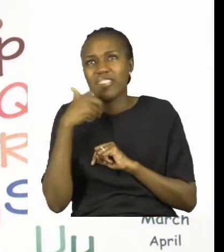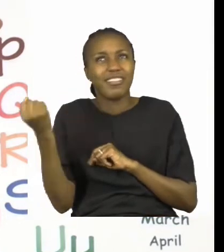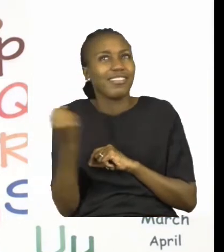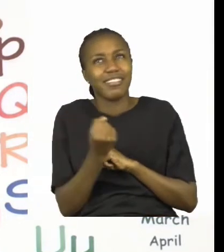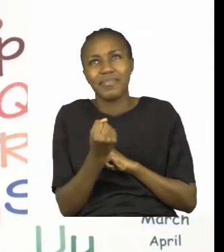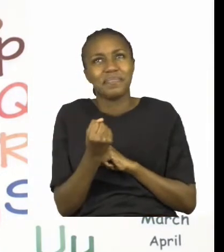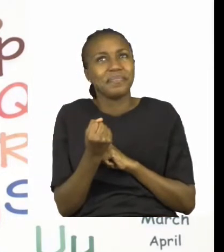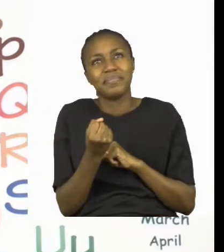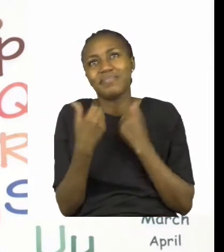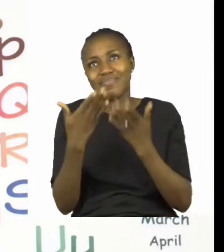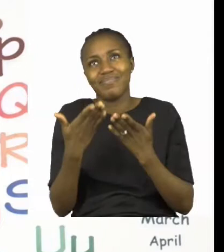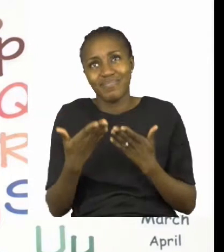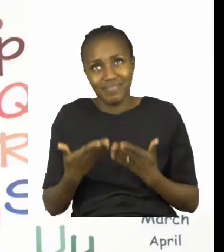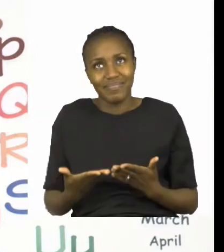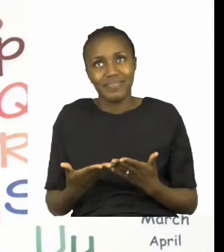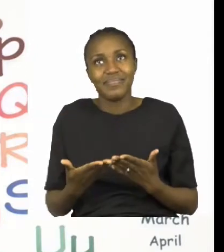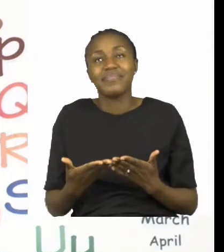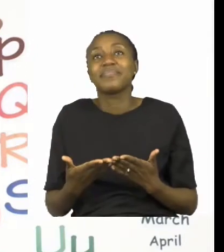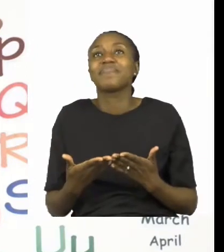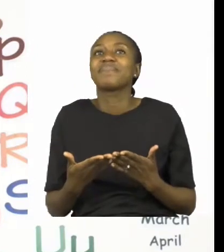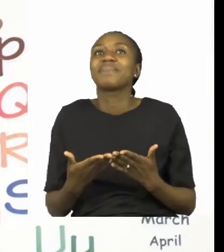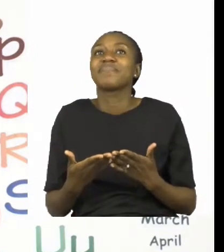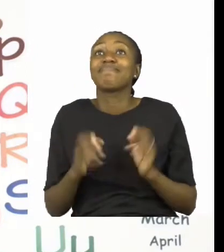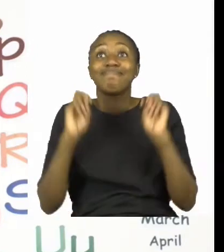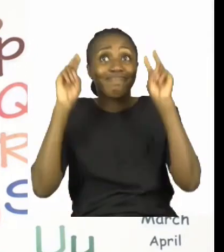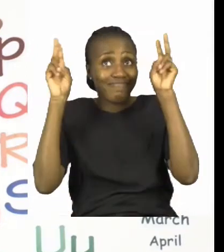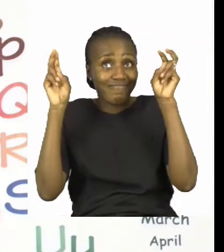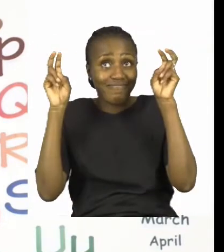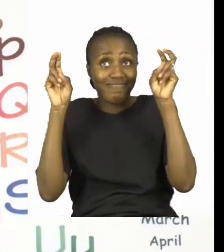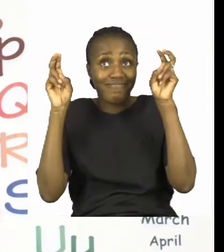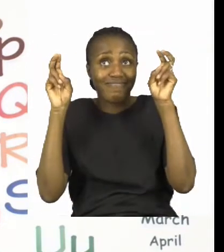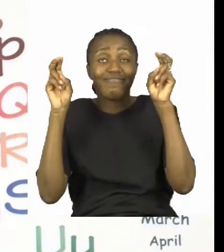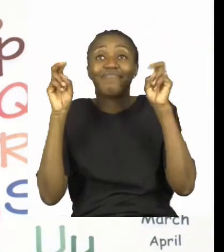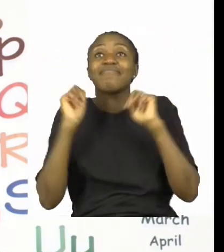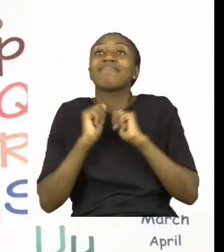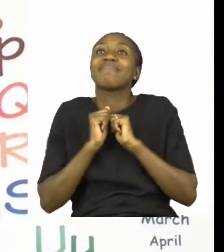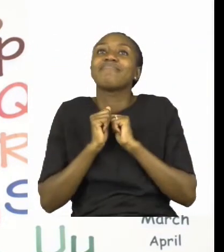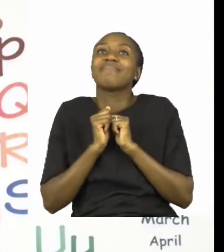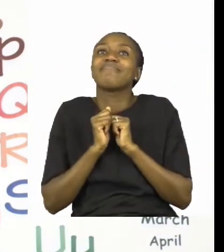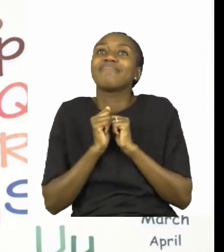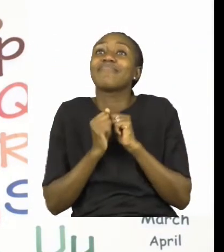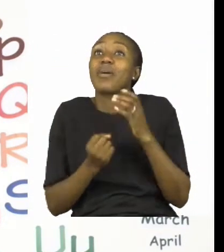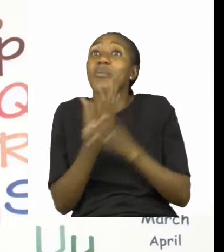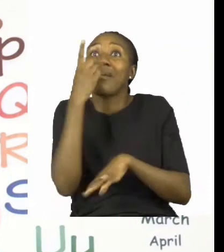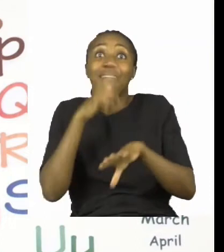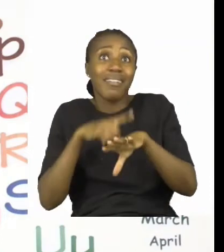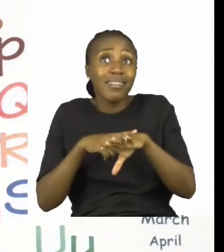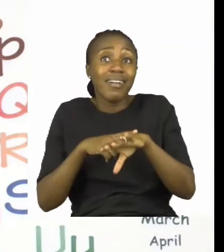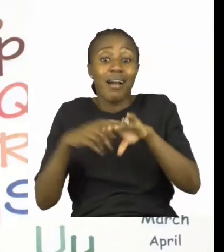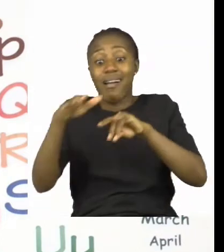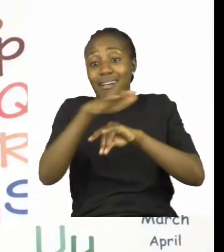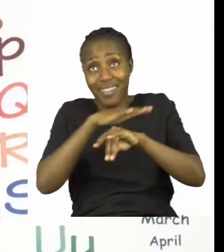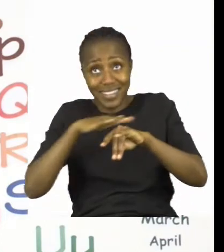and thank you so much for joining me today. Our theme this week is spring